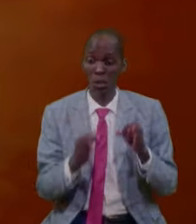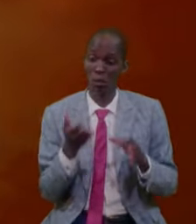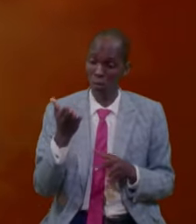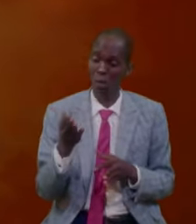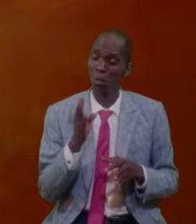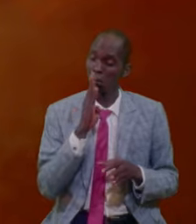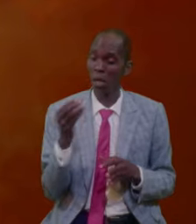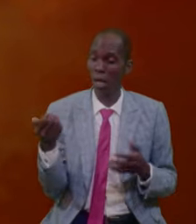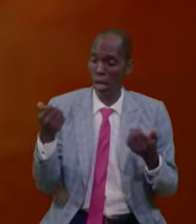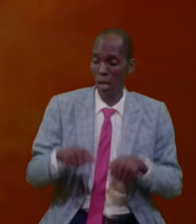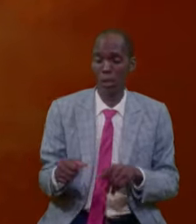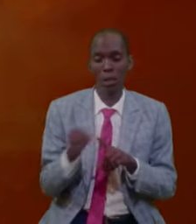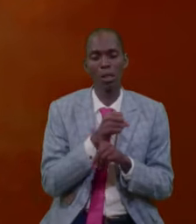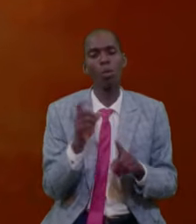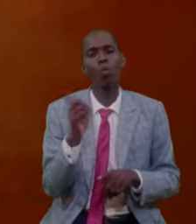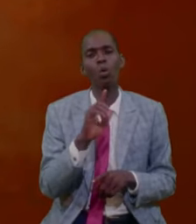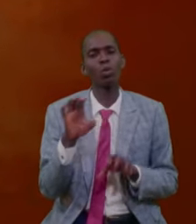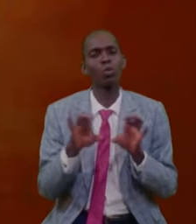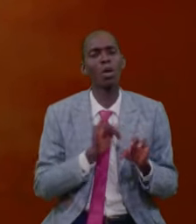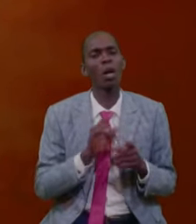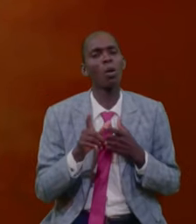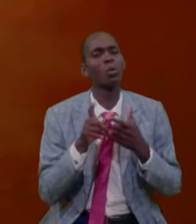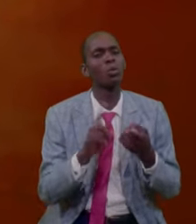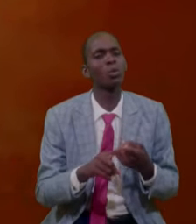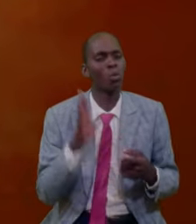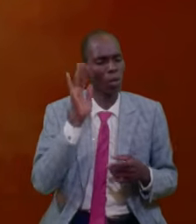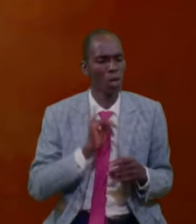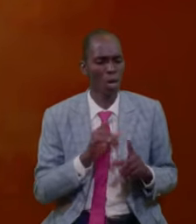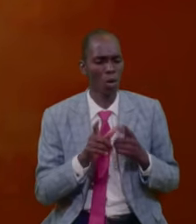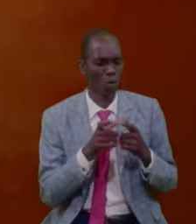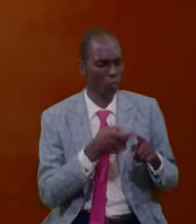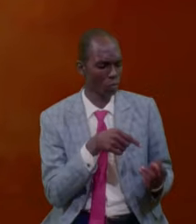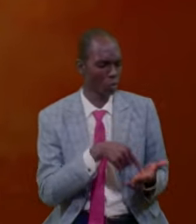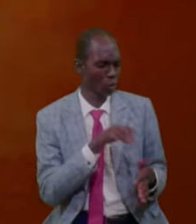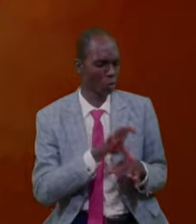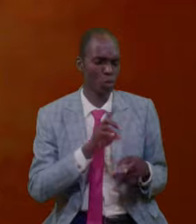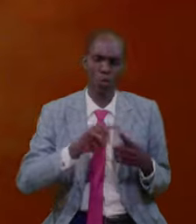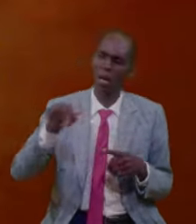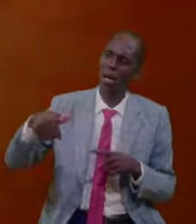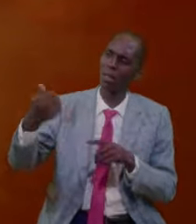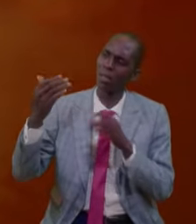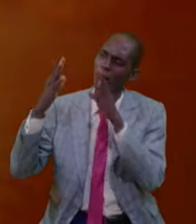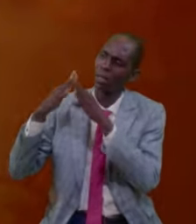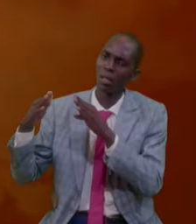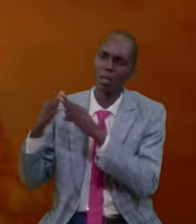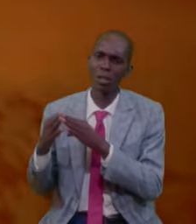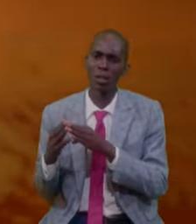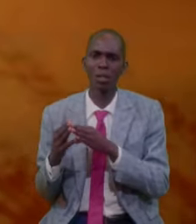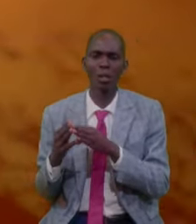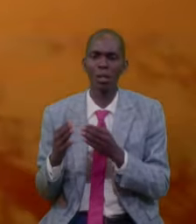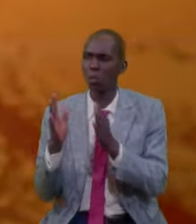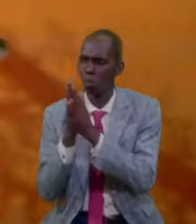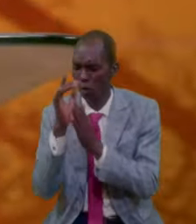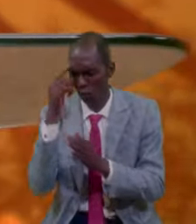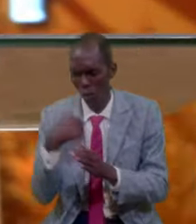do I run to? Do I run from deeper life to shallow life, to shallow assembly? Pray for me. Pray for